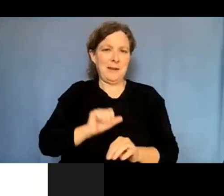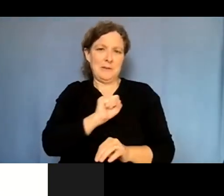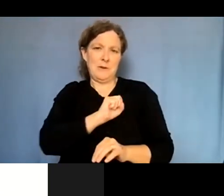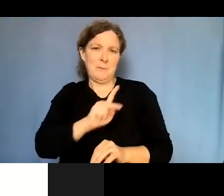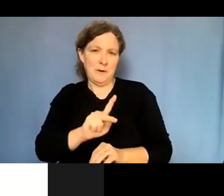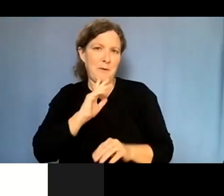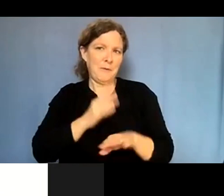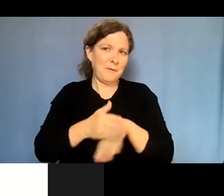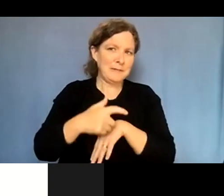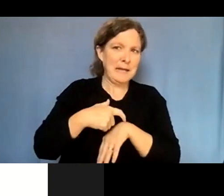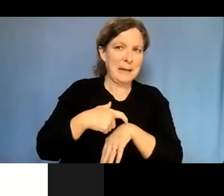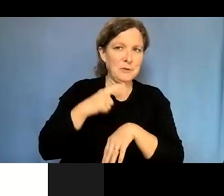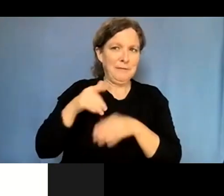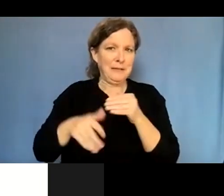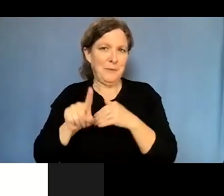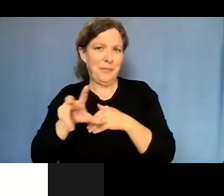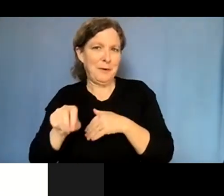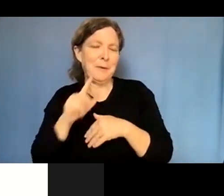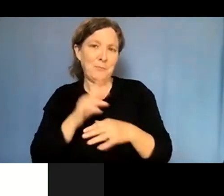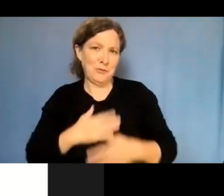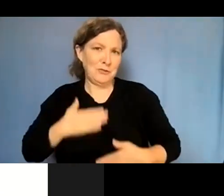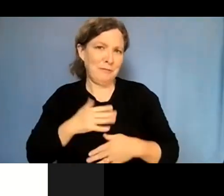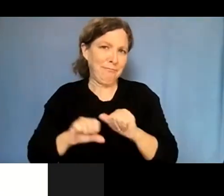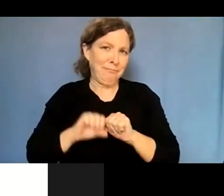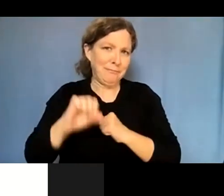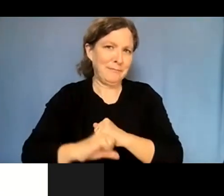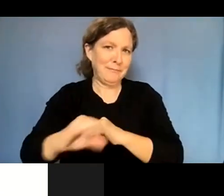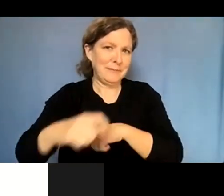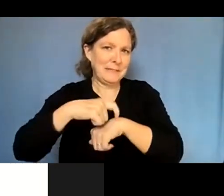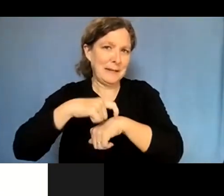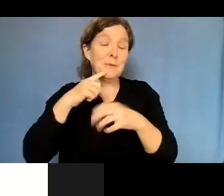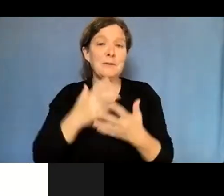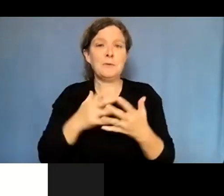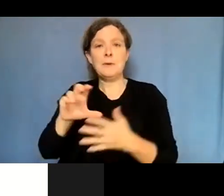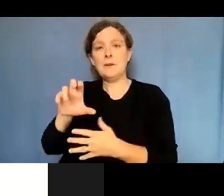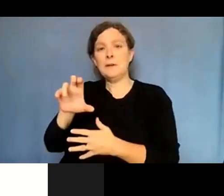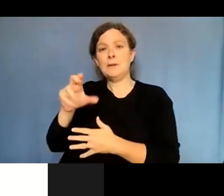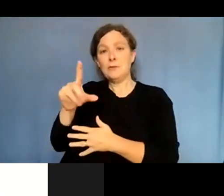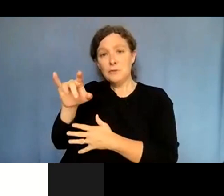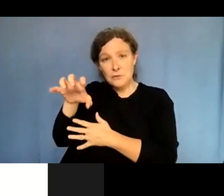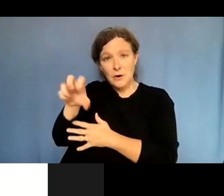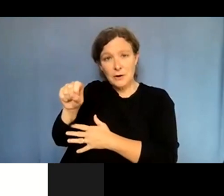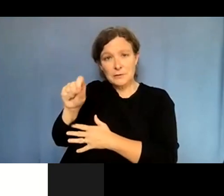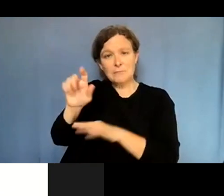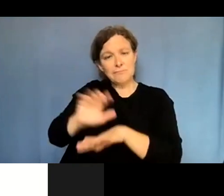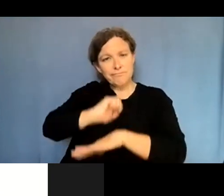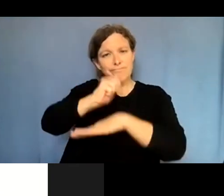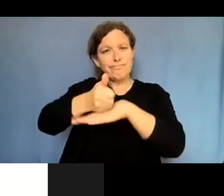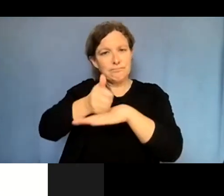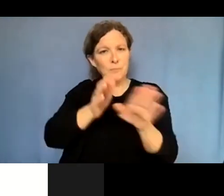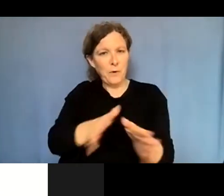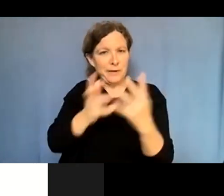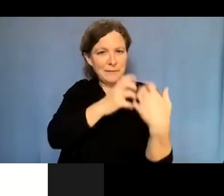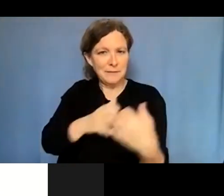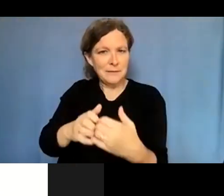over time and we really do appreciate that. Thank you so much. And thanks to Charles for co-organizing the session with us here at